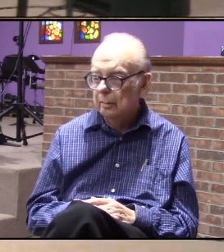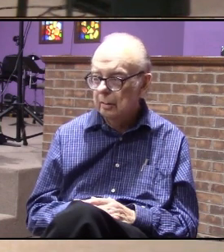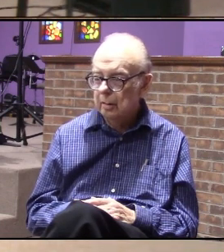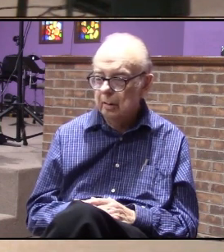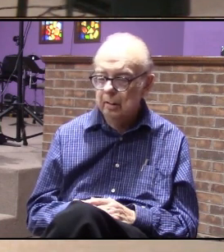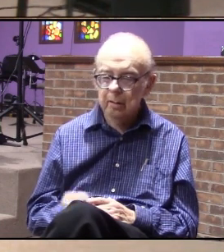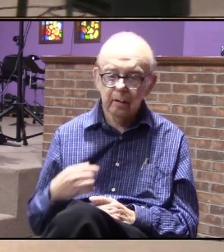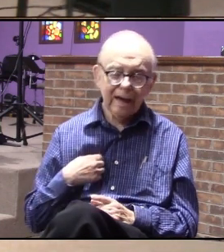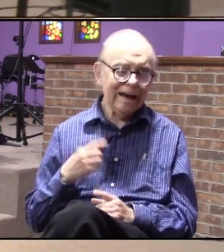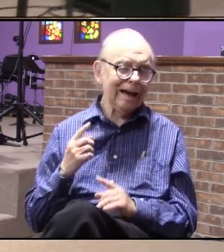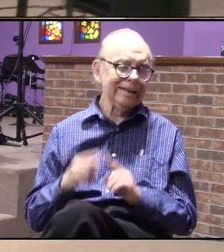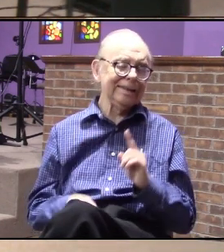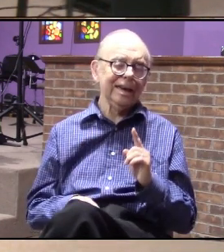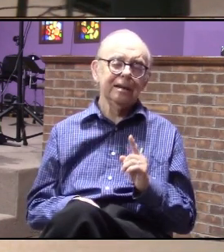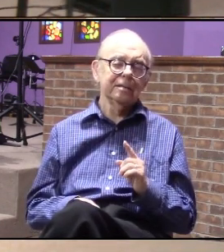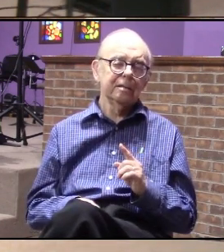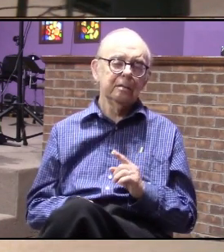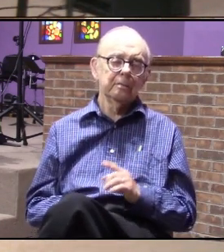I